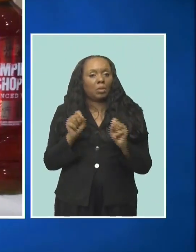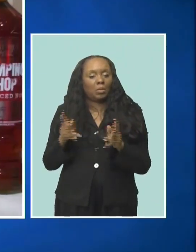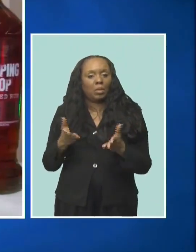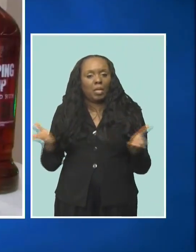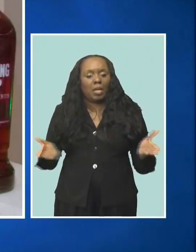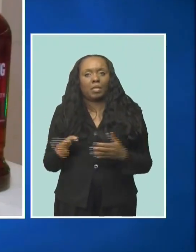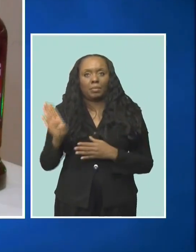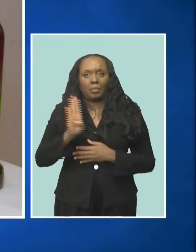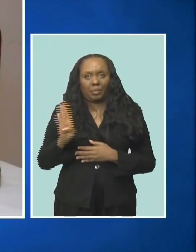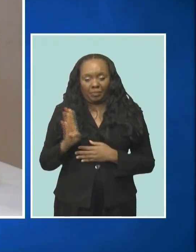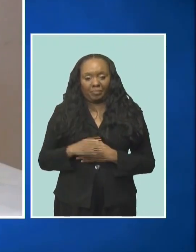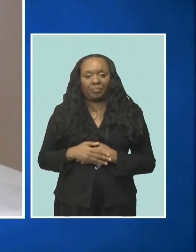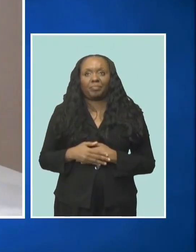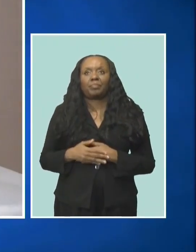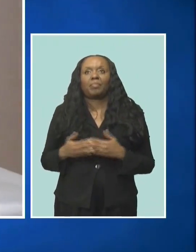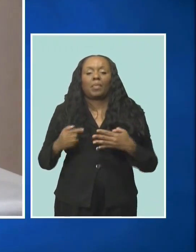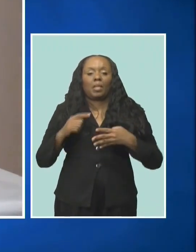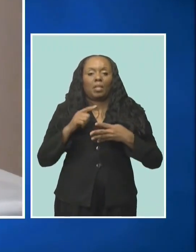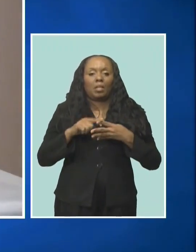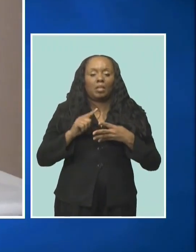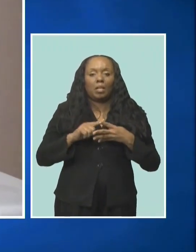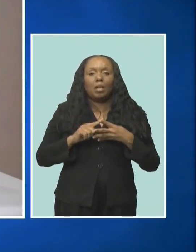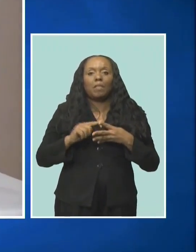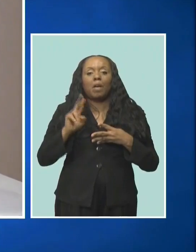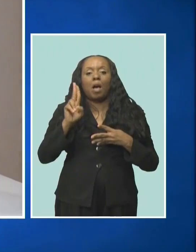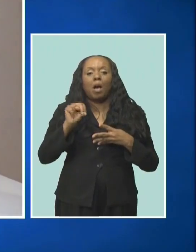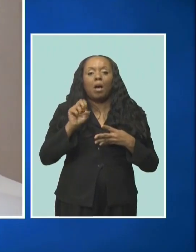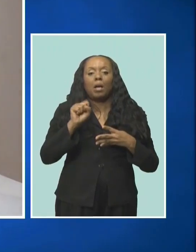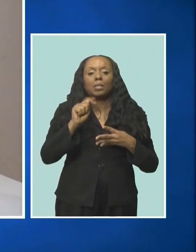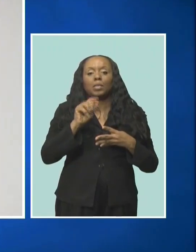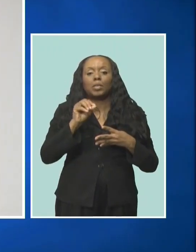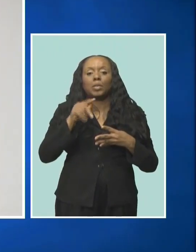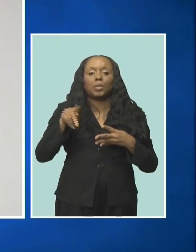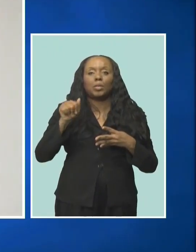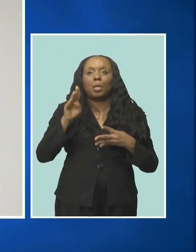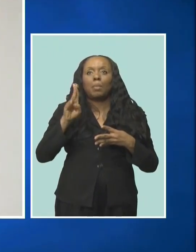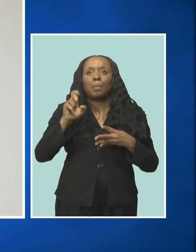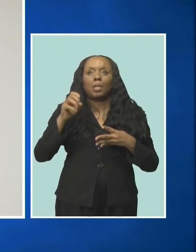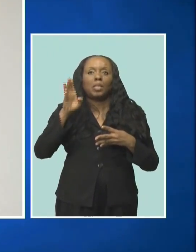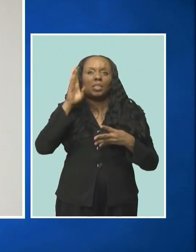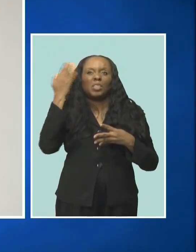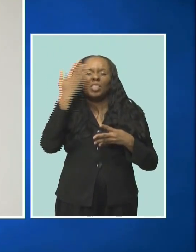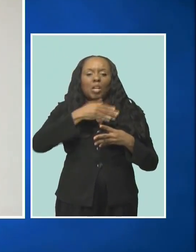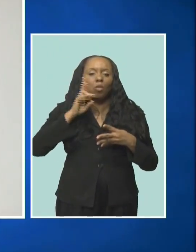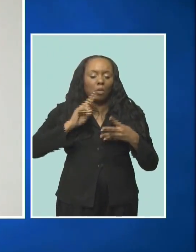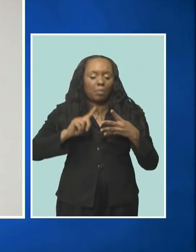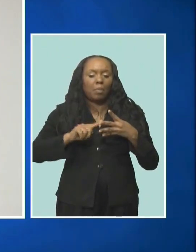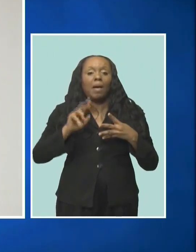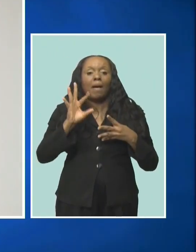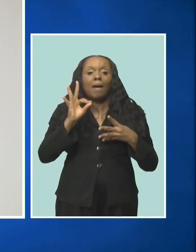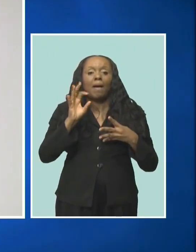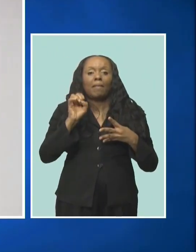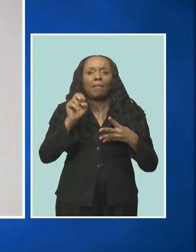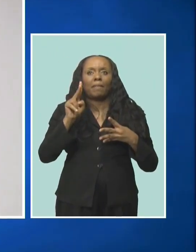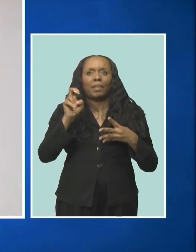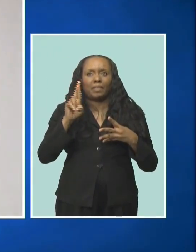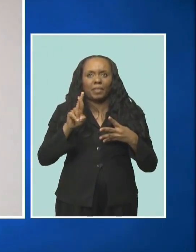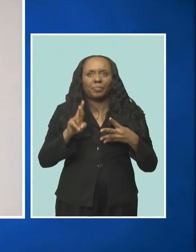We have 4 variants. We have the Unstoppable, which is a dark rum. We have the Fever, which is an overproof rum. So for the strong